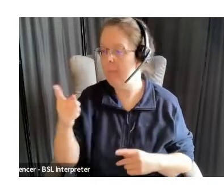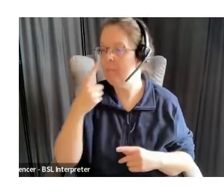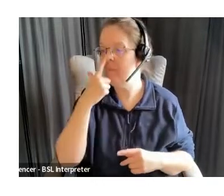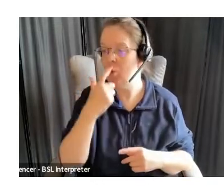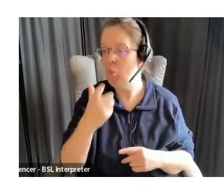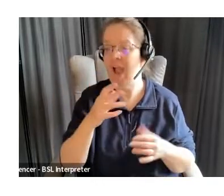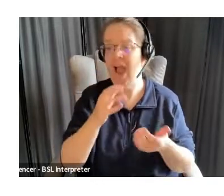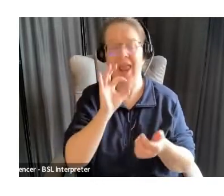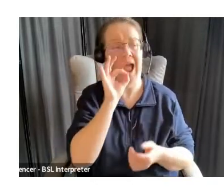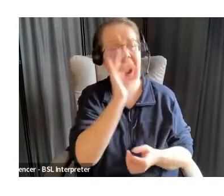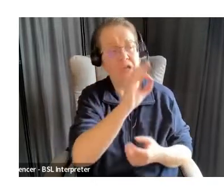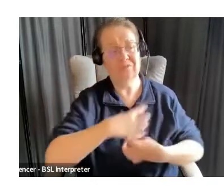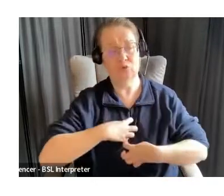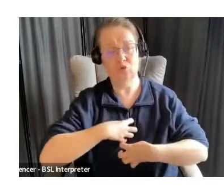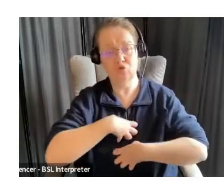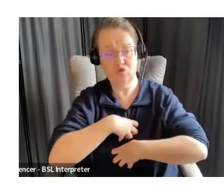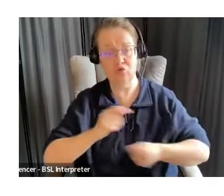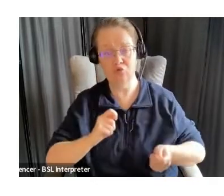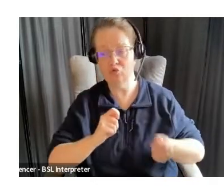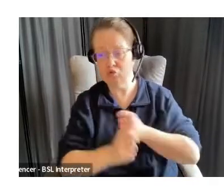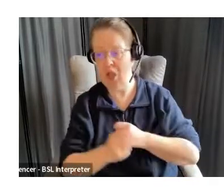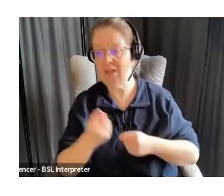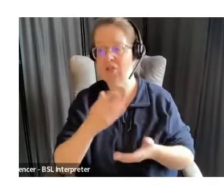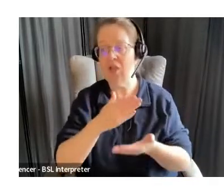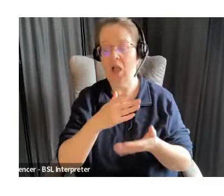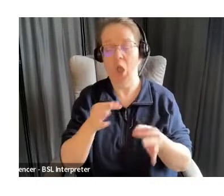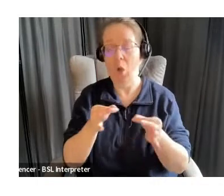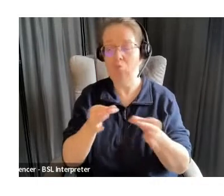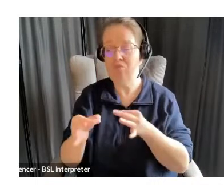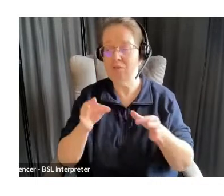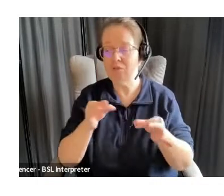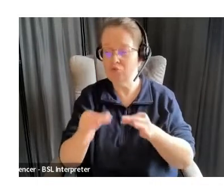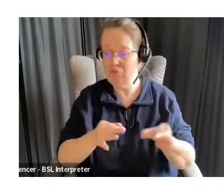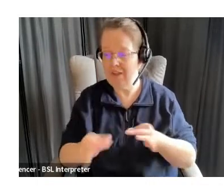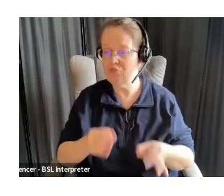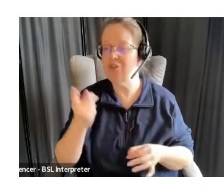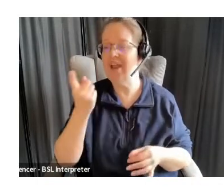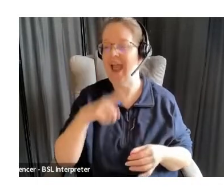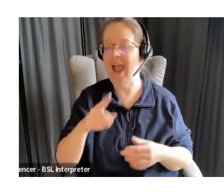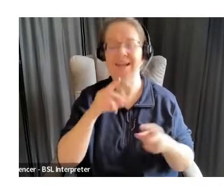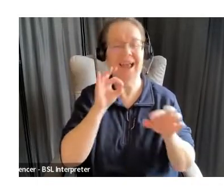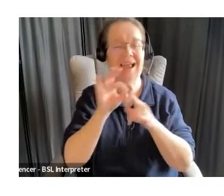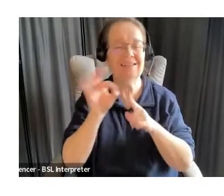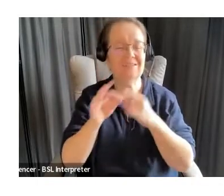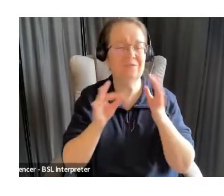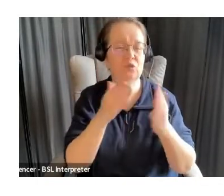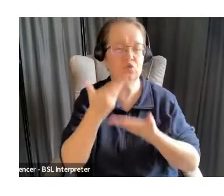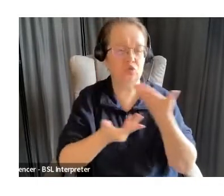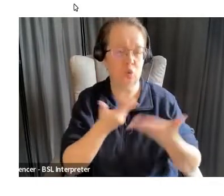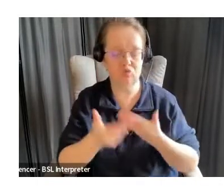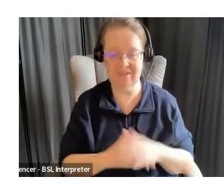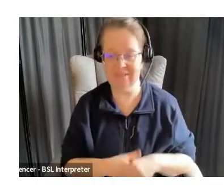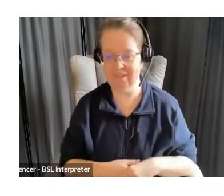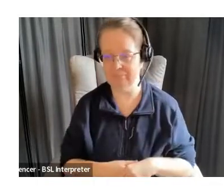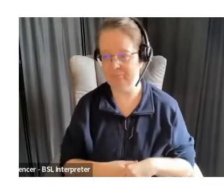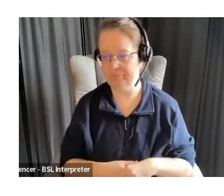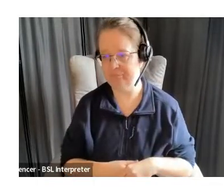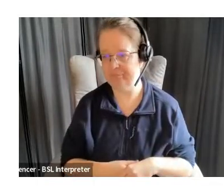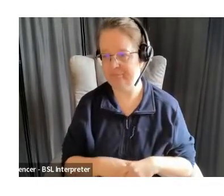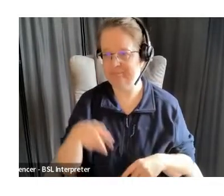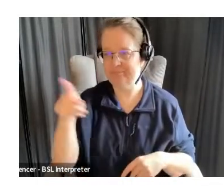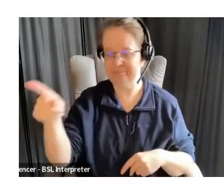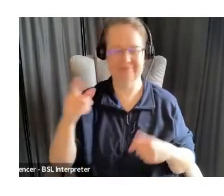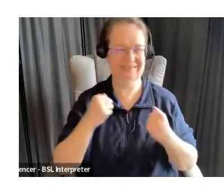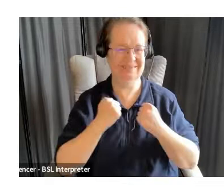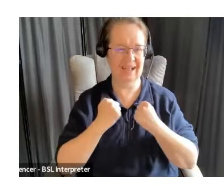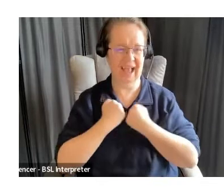strategies to help you thrive, and sharing interview stories. Okay, let's go to the next slide, Toby. I love insights. Don't